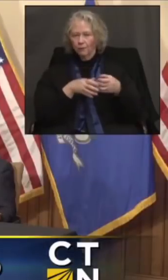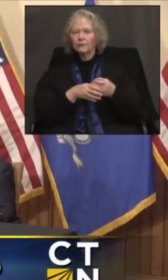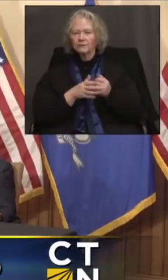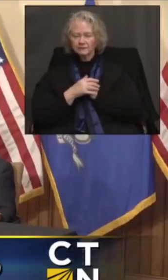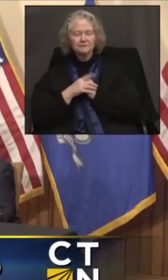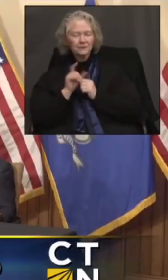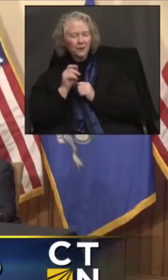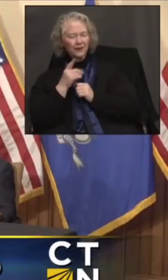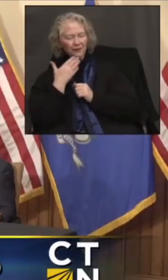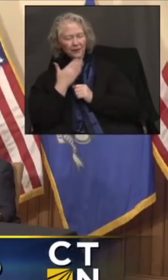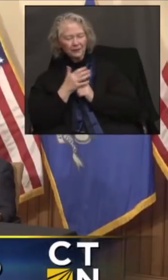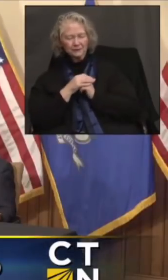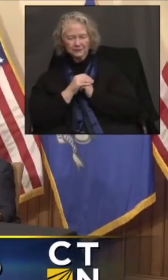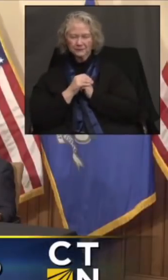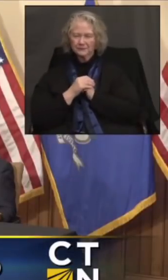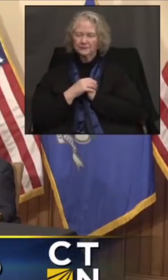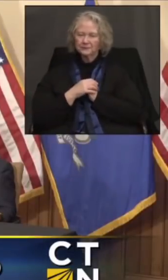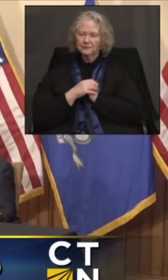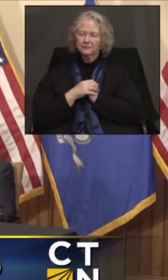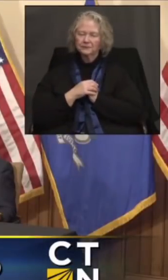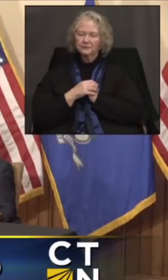All right, great. Thank you very much.